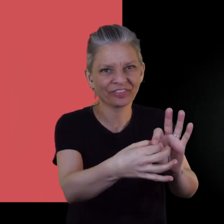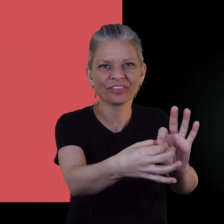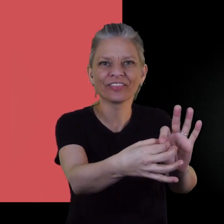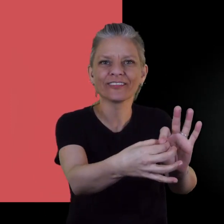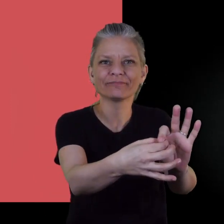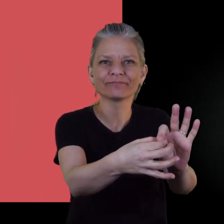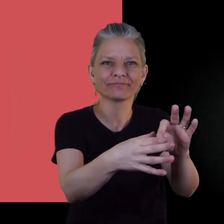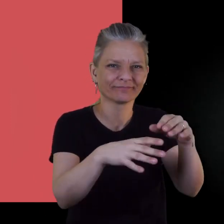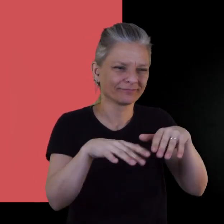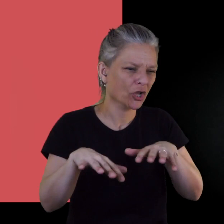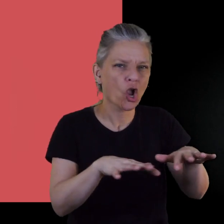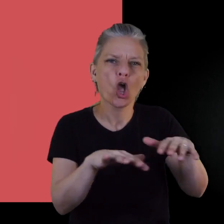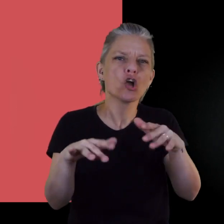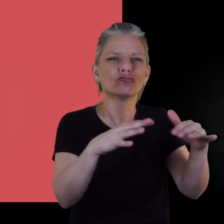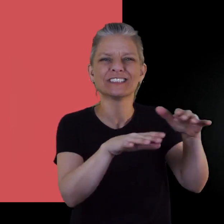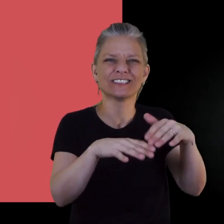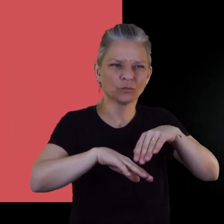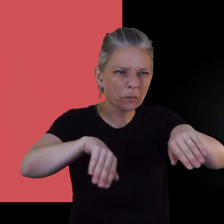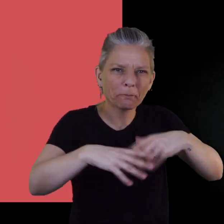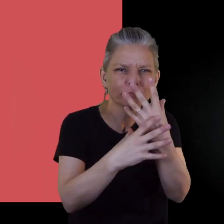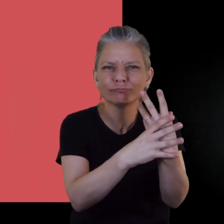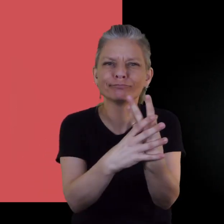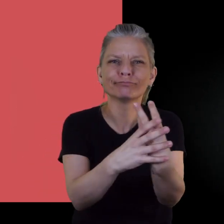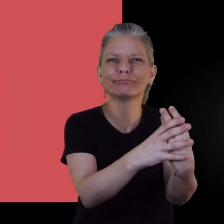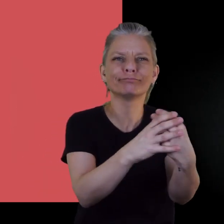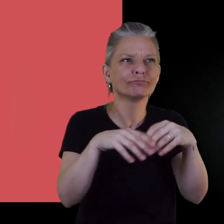on the shore of new realities.